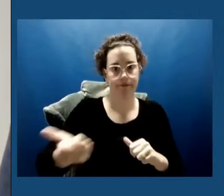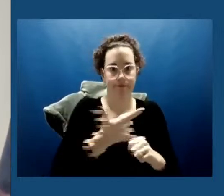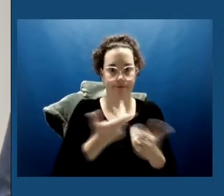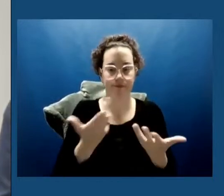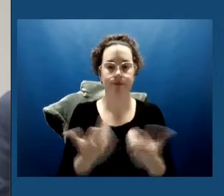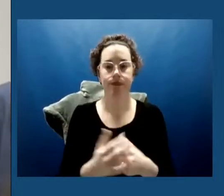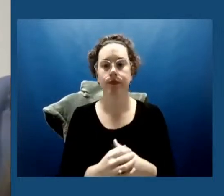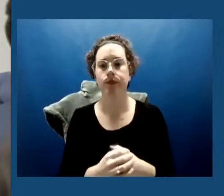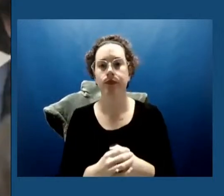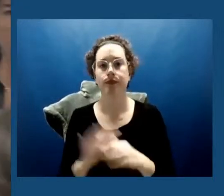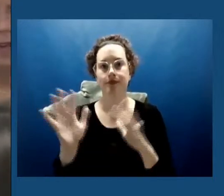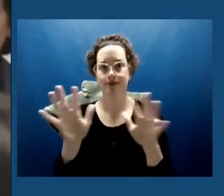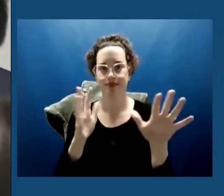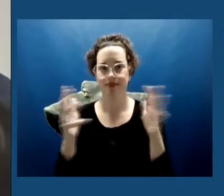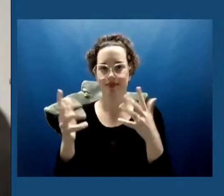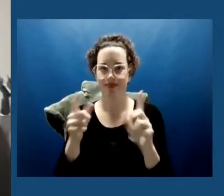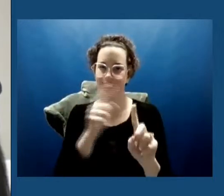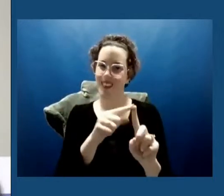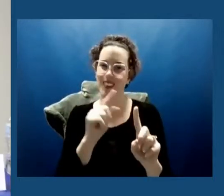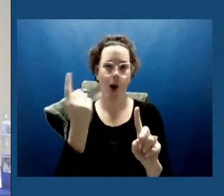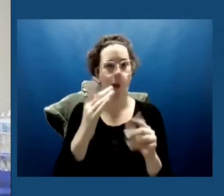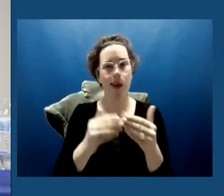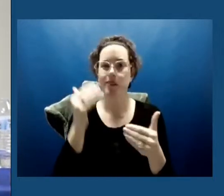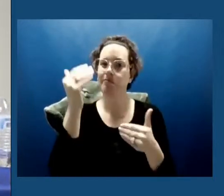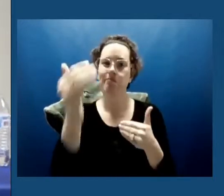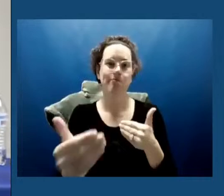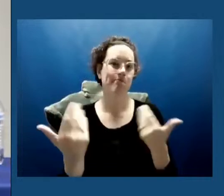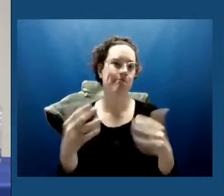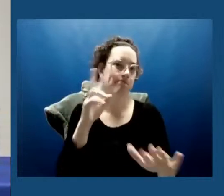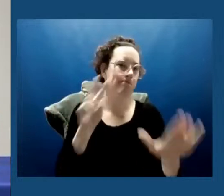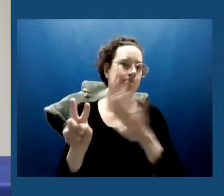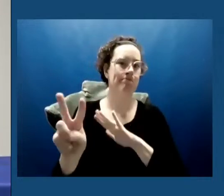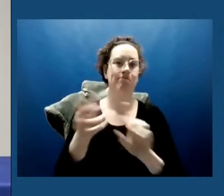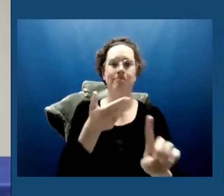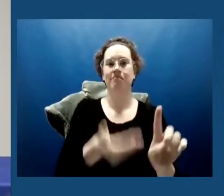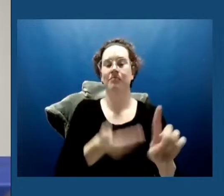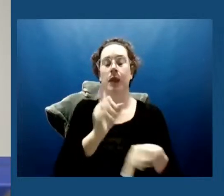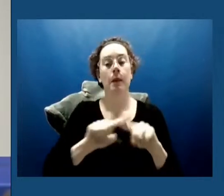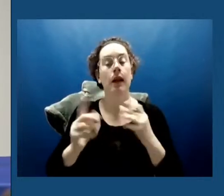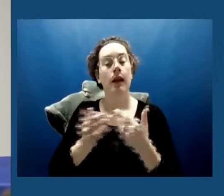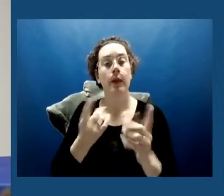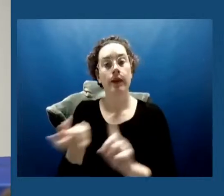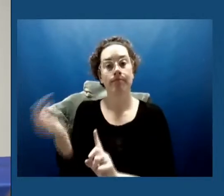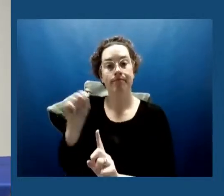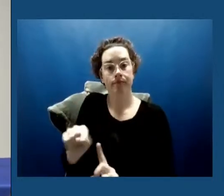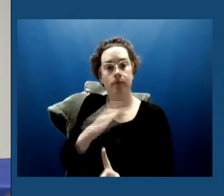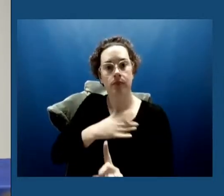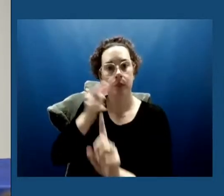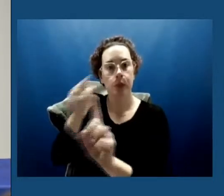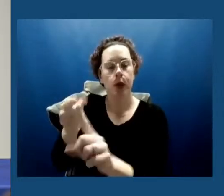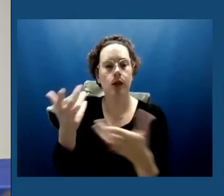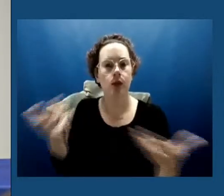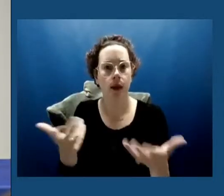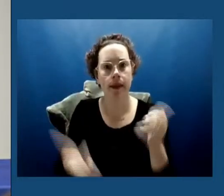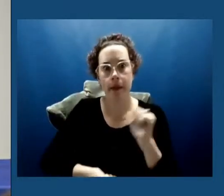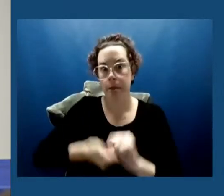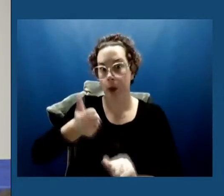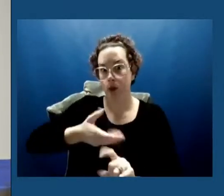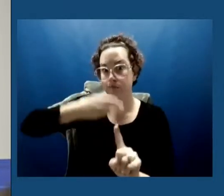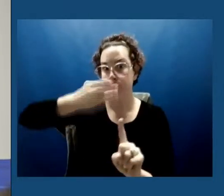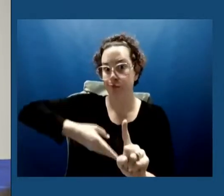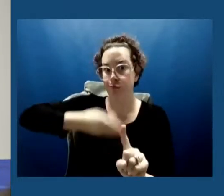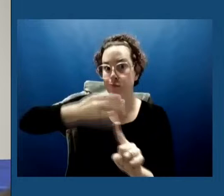As usual, she's a step ahead. But what I was going to say is, guess what the most jobs that these